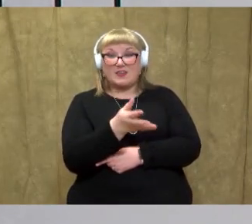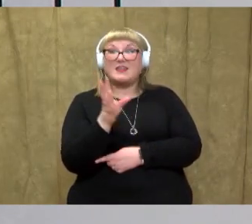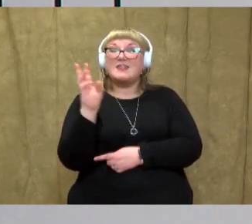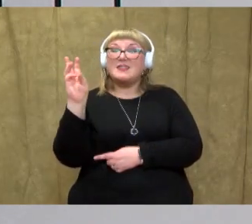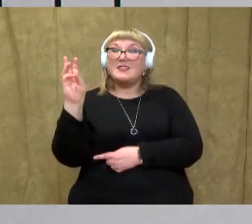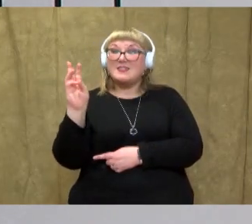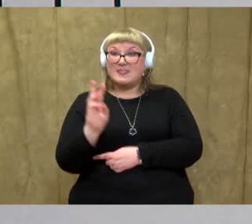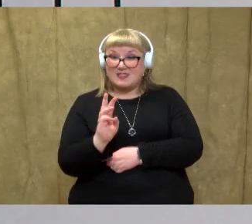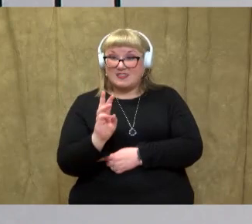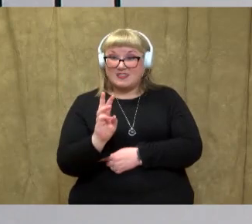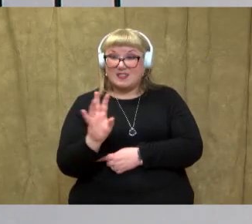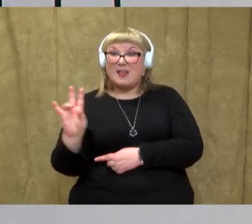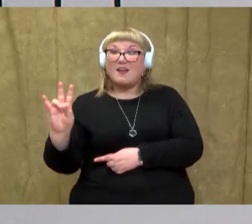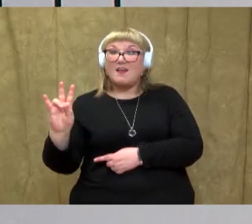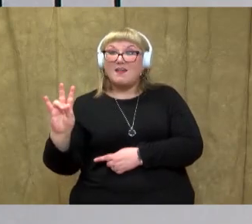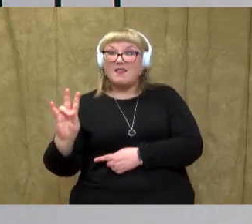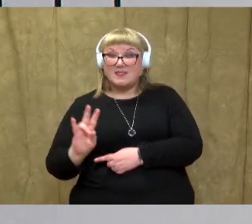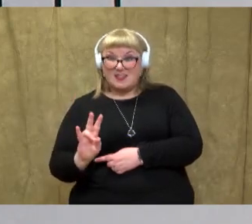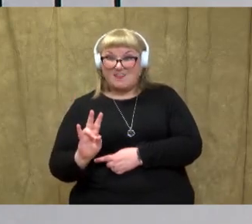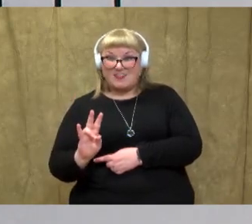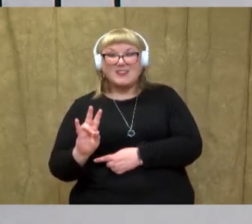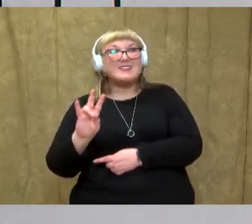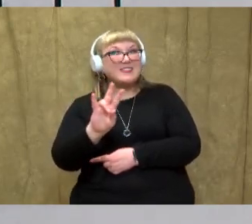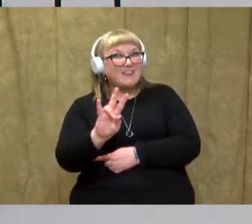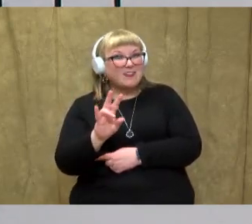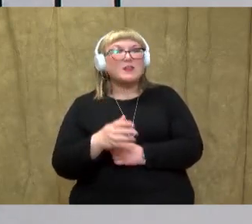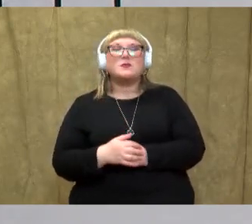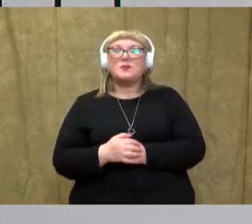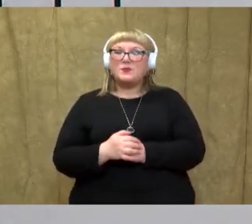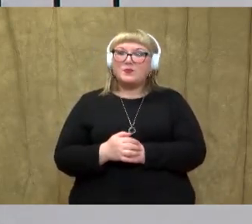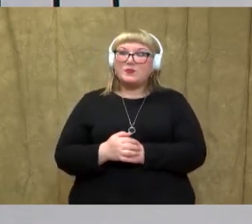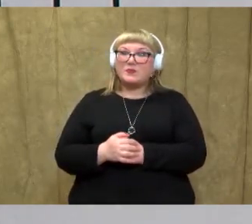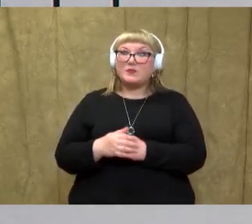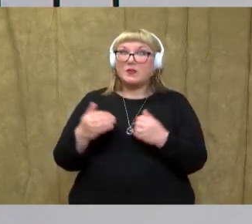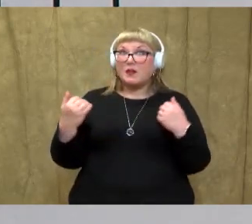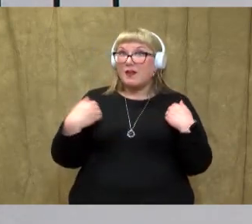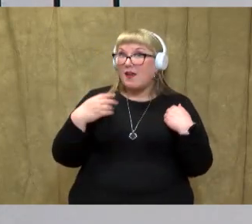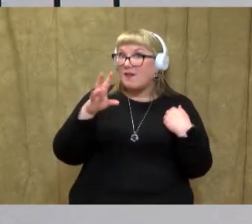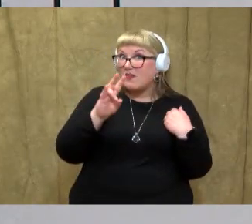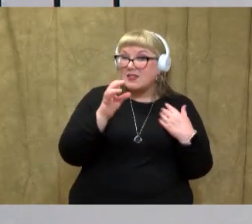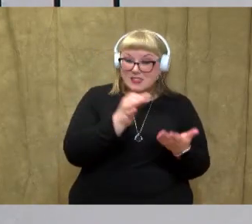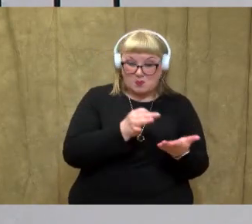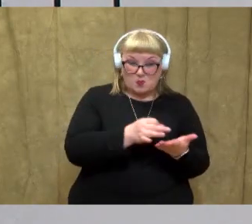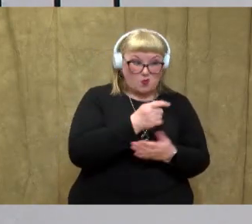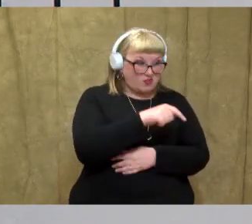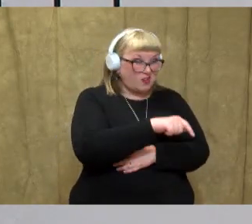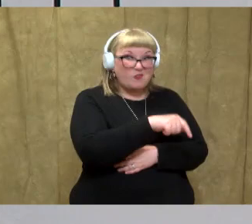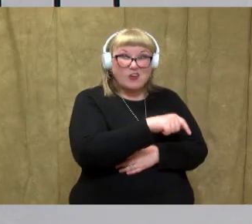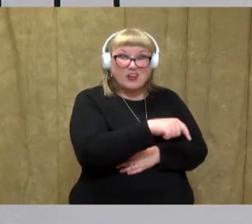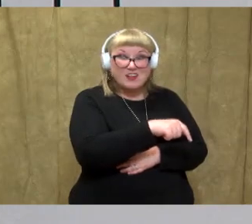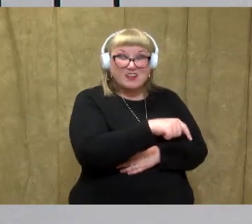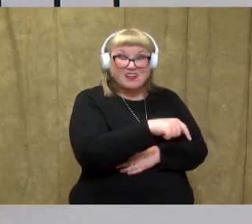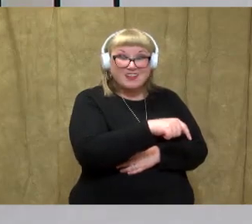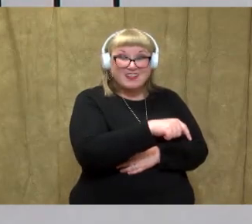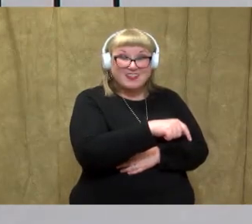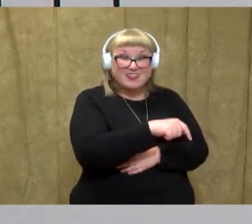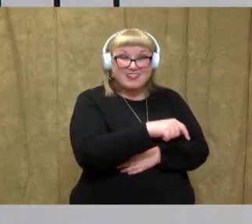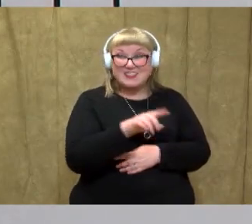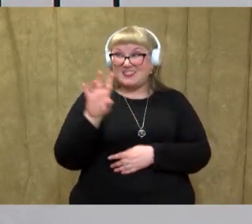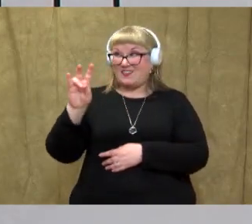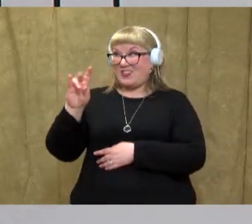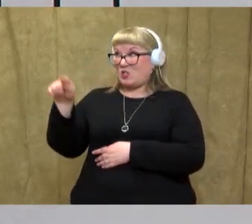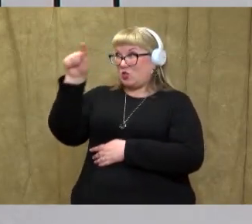5, 6, 7. So did we have 7 pepperonis when we acted it out? And